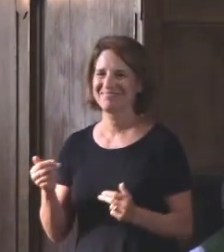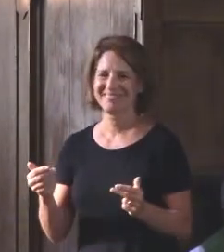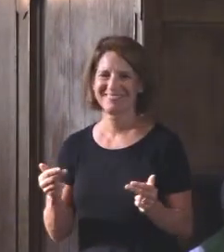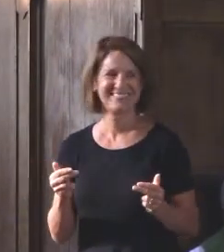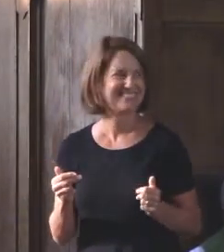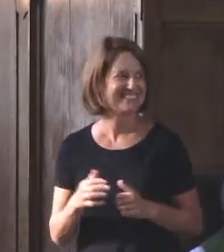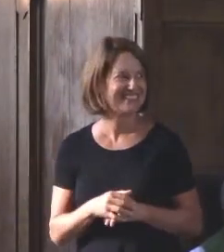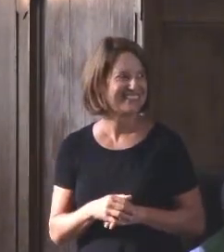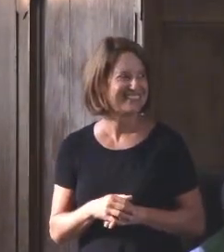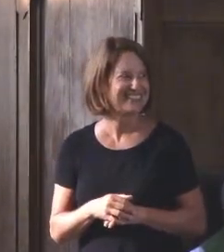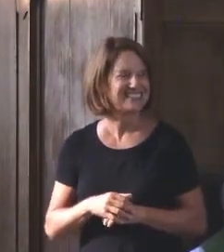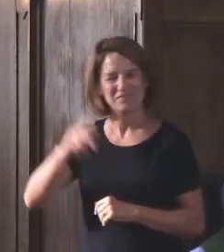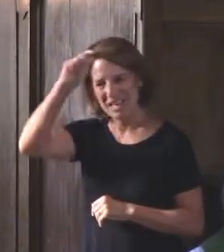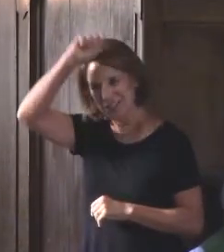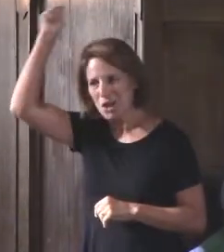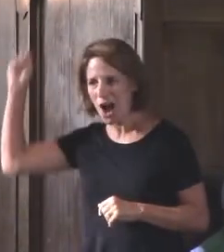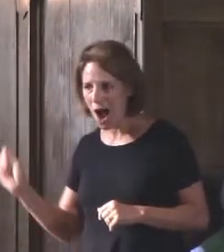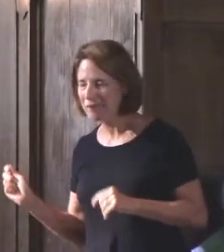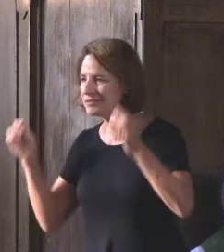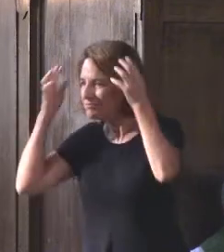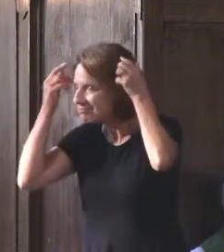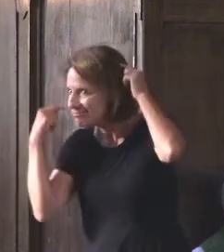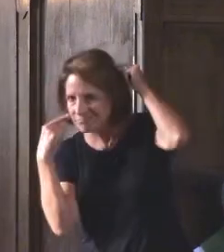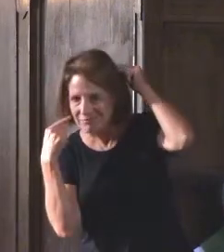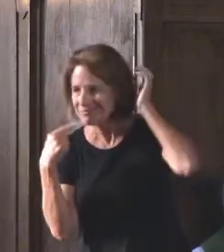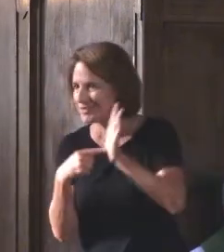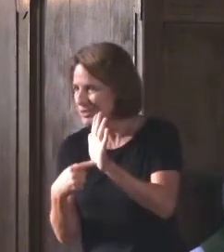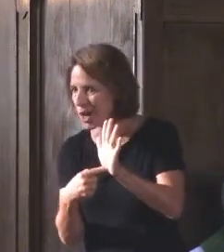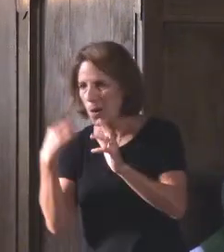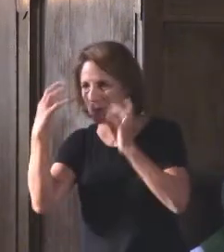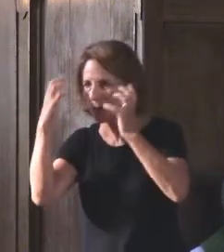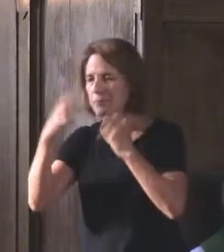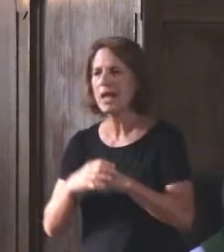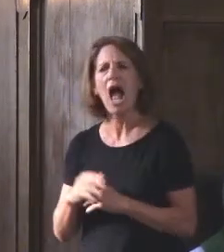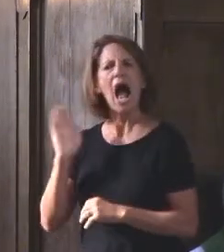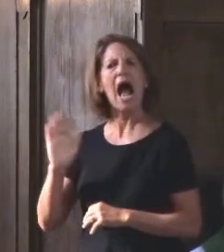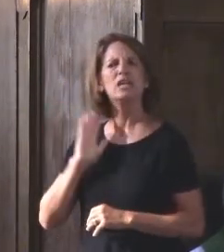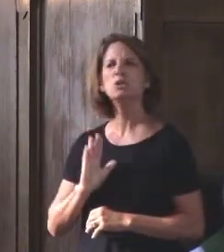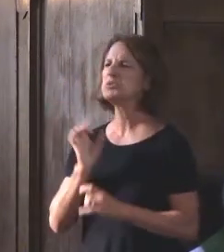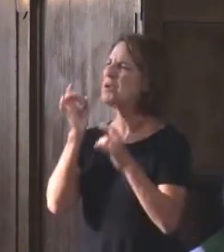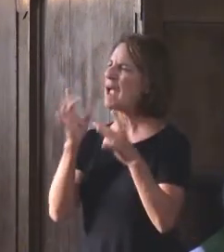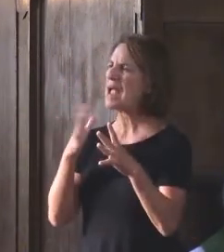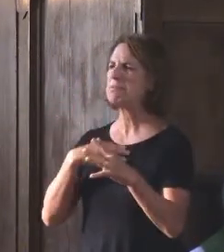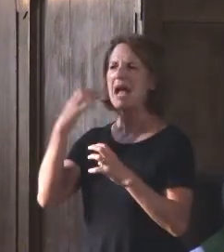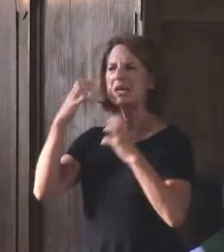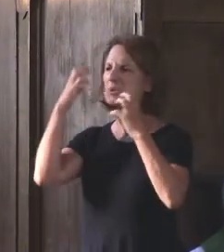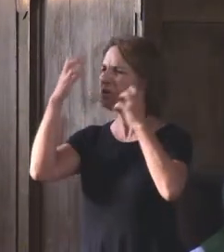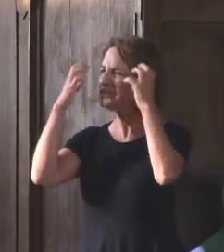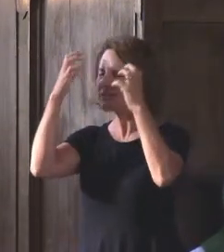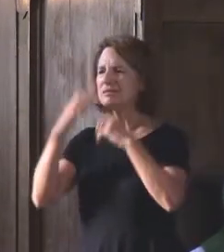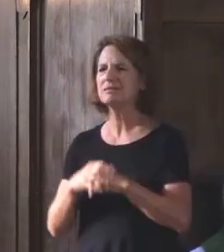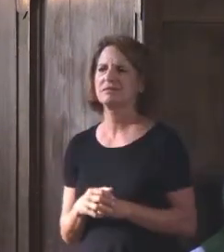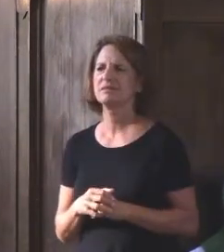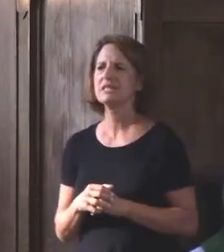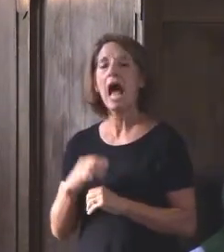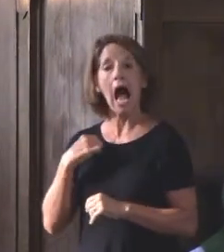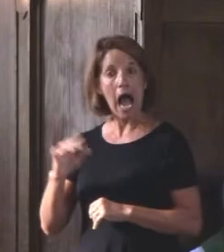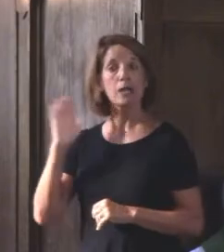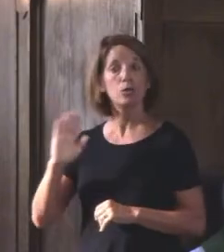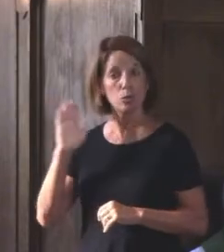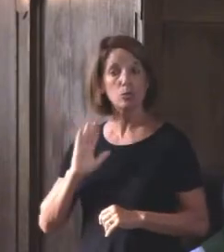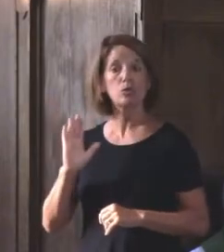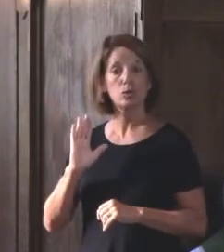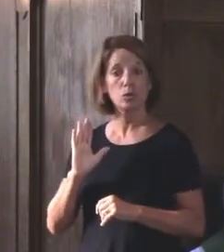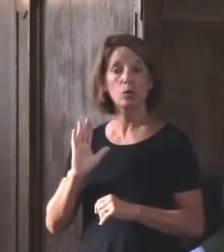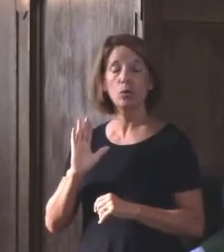Took off his graduation cap to show the audience. "I used to hate my curls," he said. "I used to spend